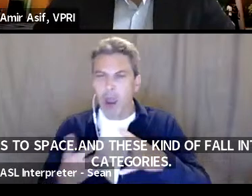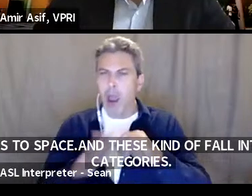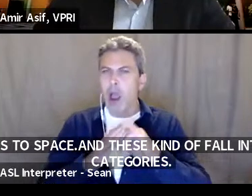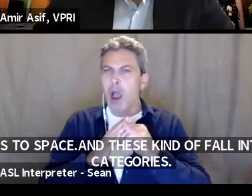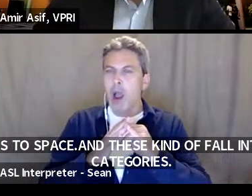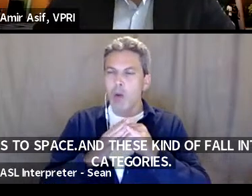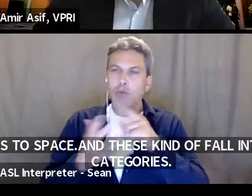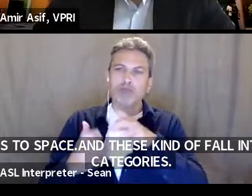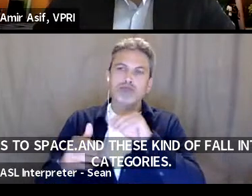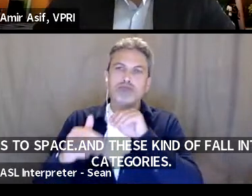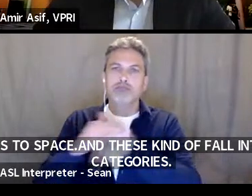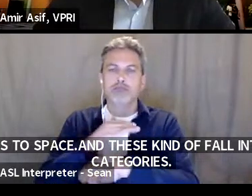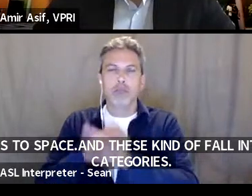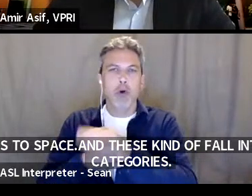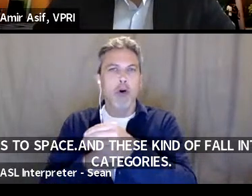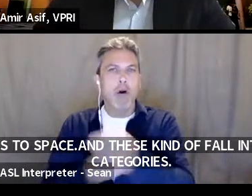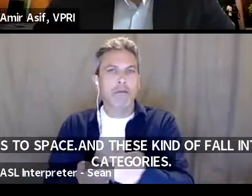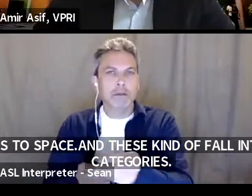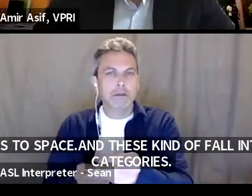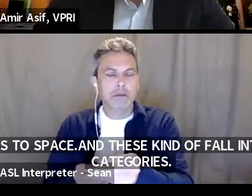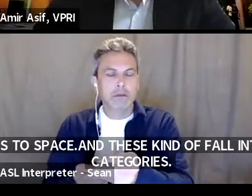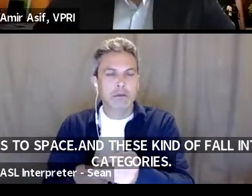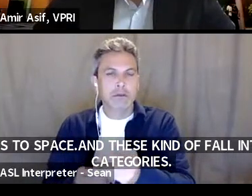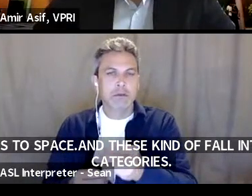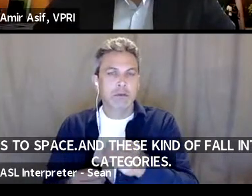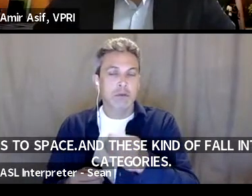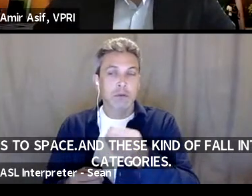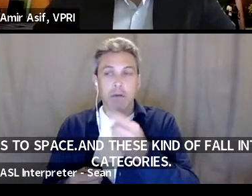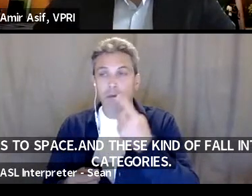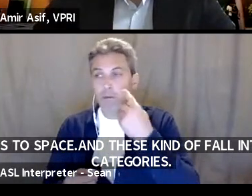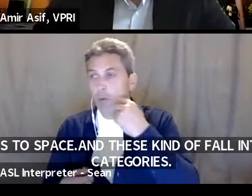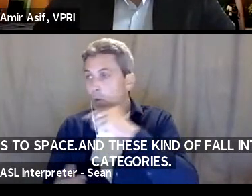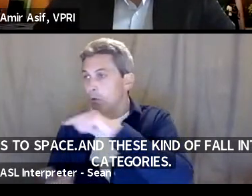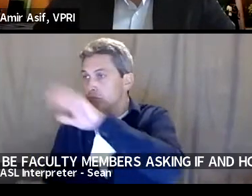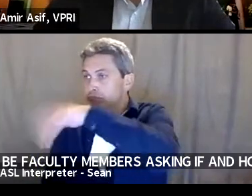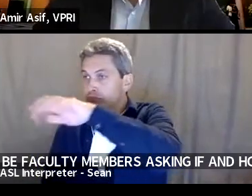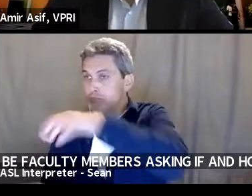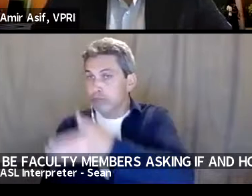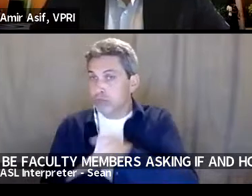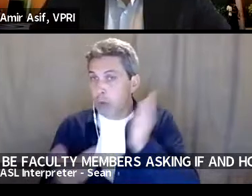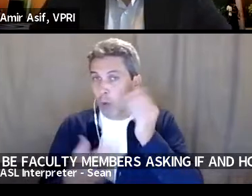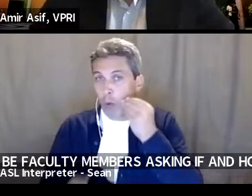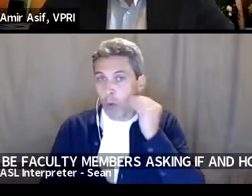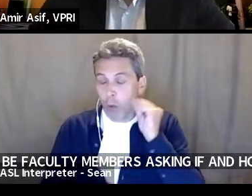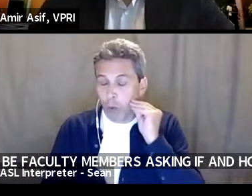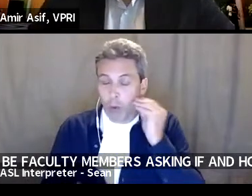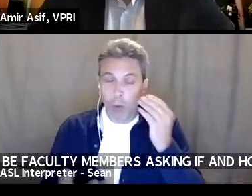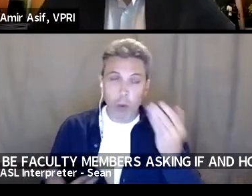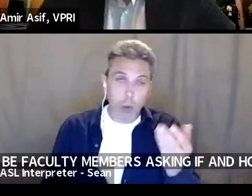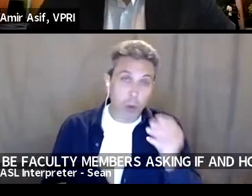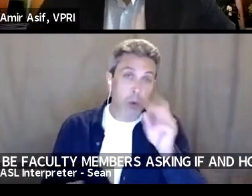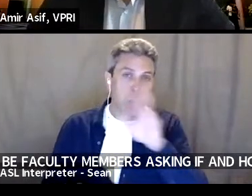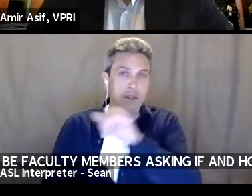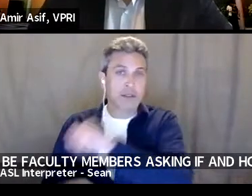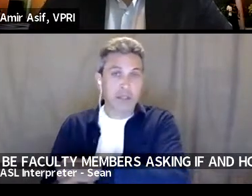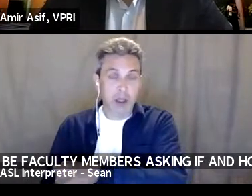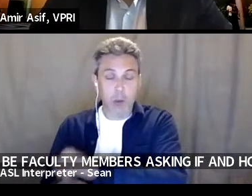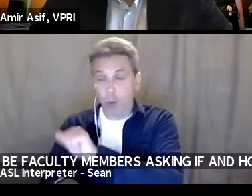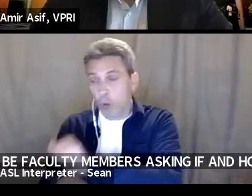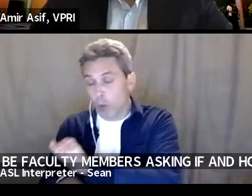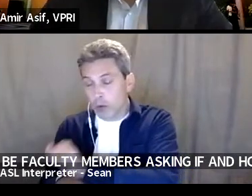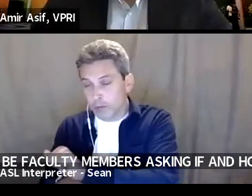access their offices, either to retrieve items or to actually do work in those